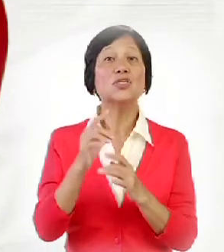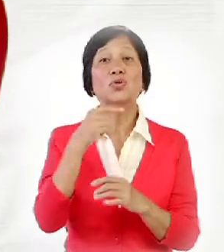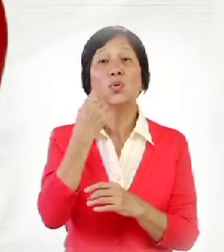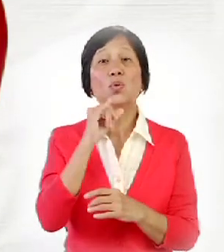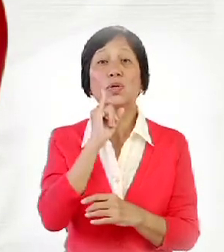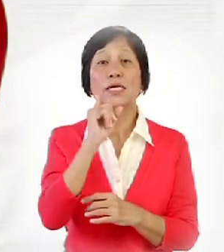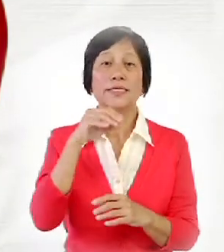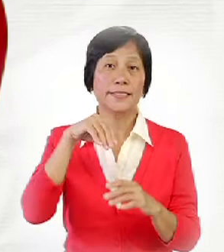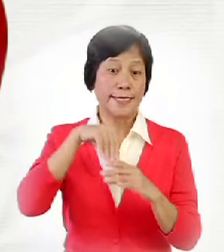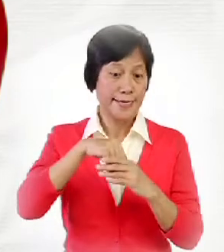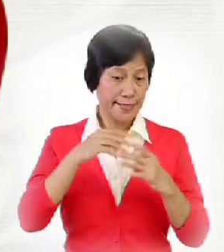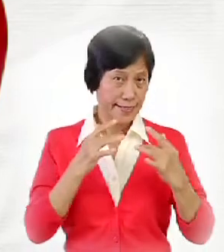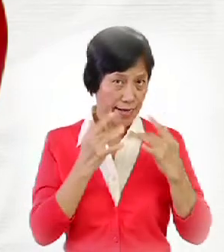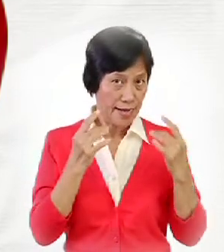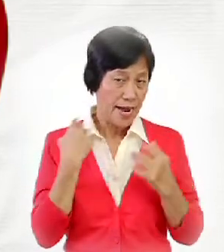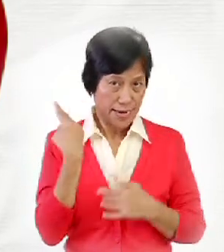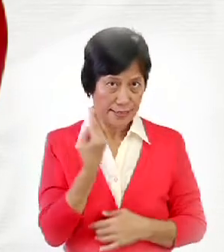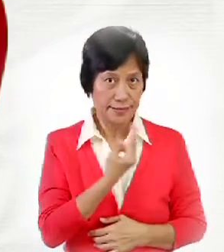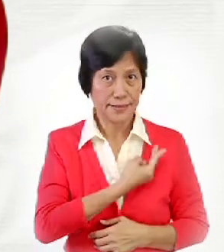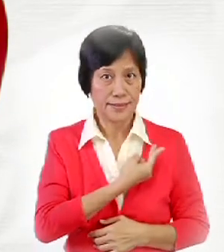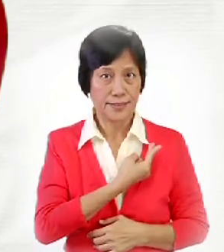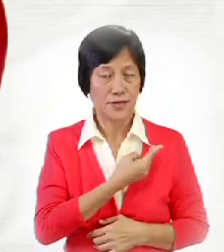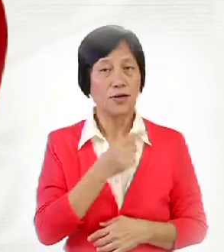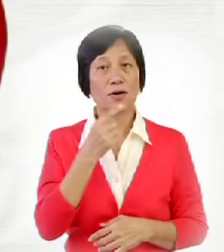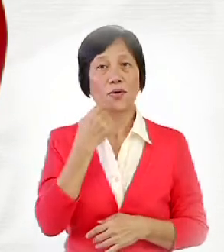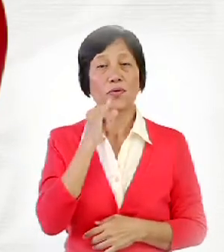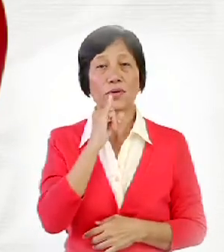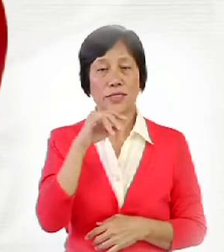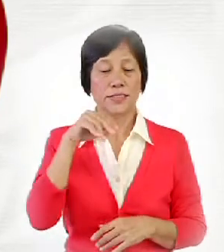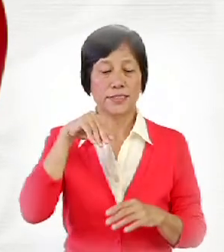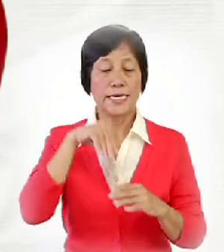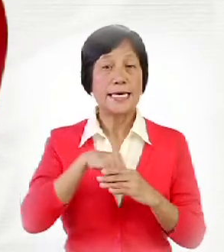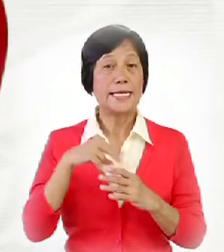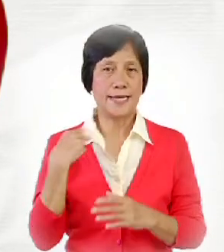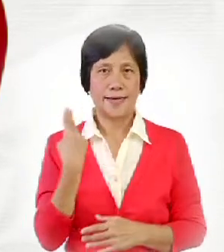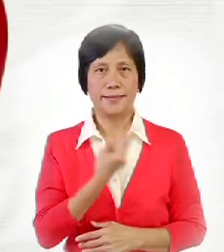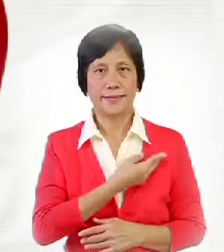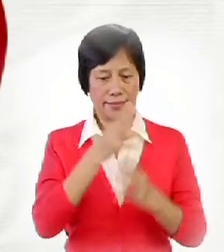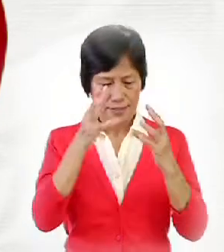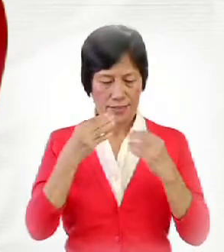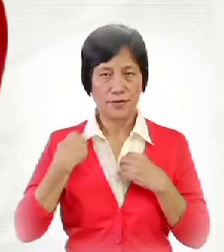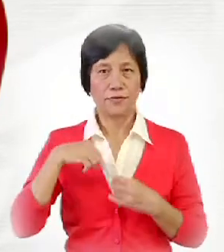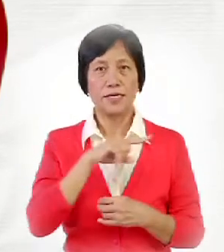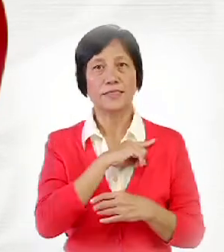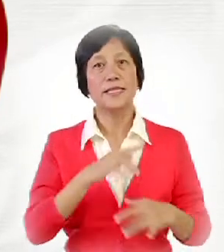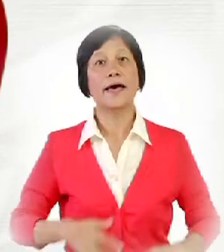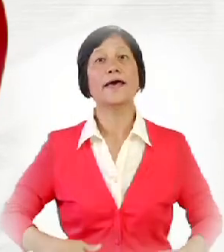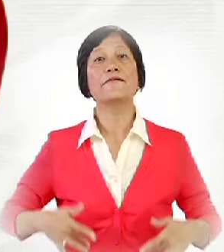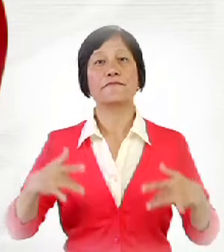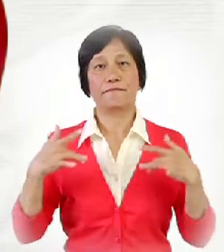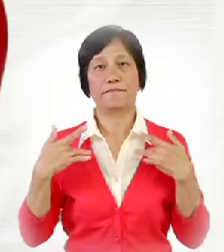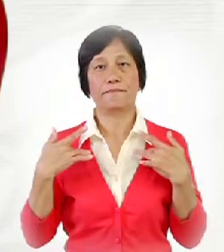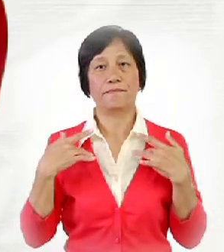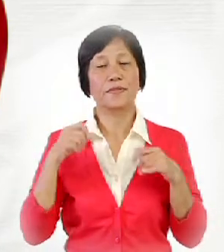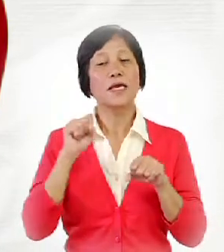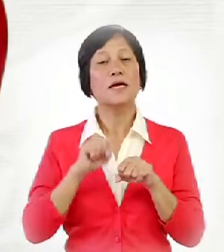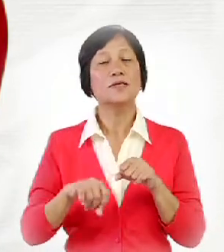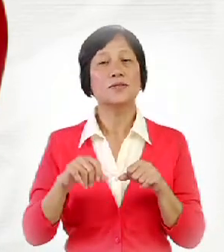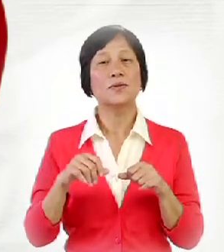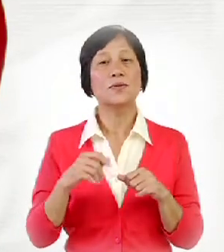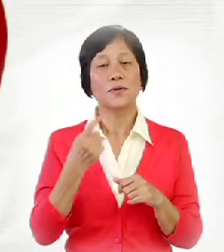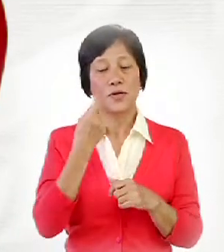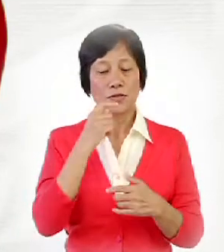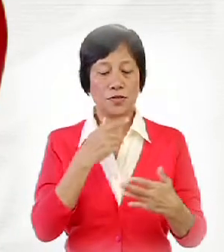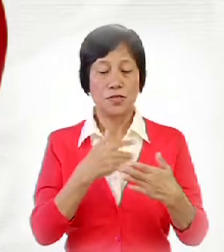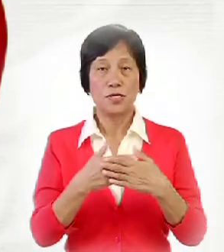in us. Jesus who is in us, giving us life. So the